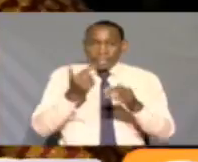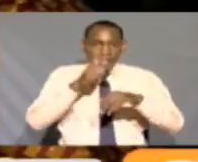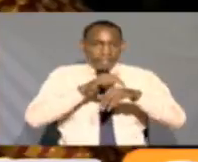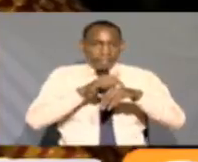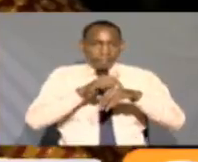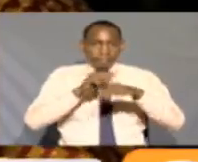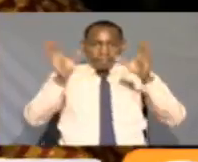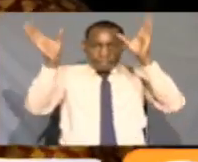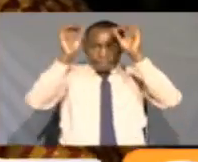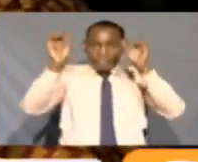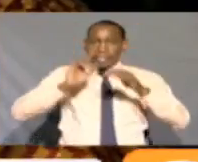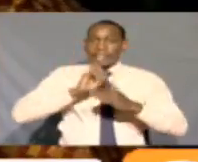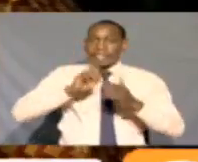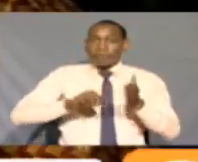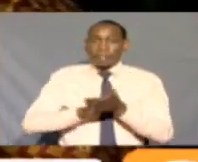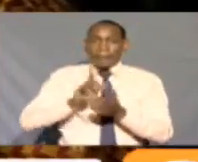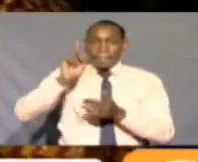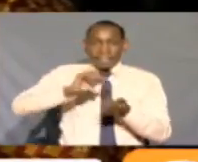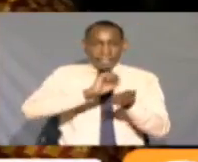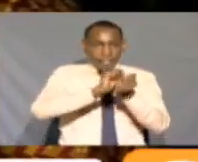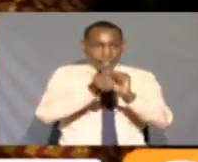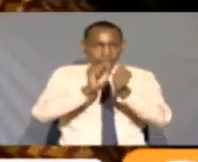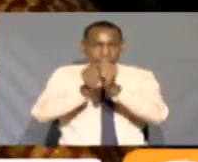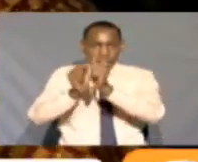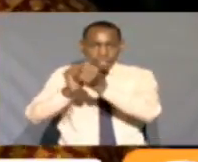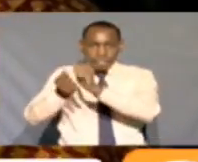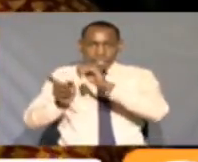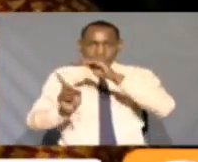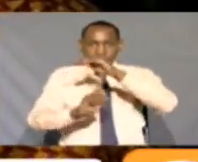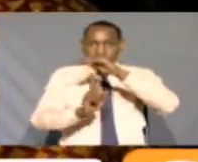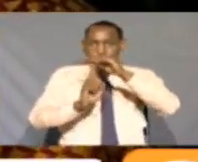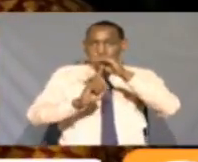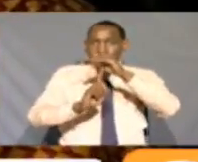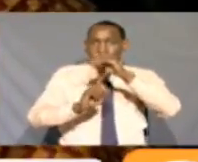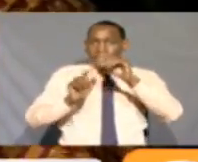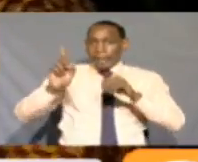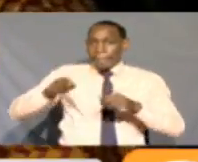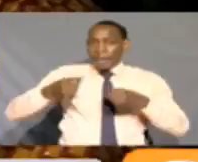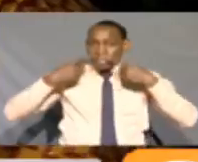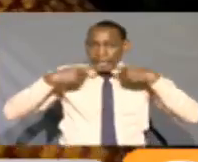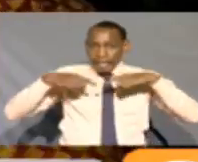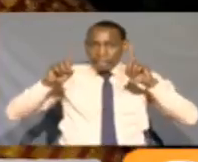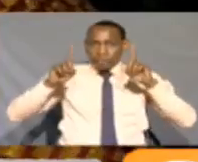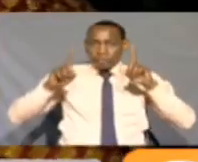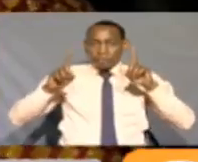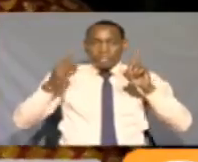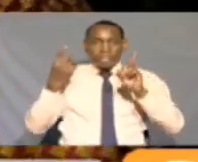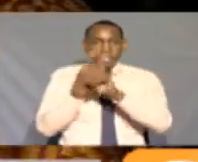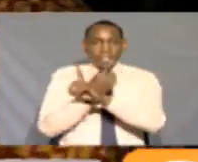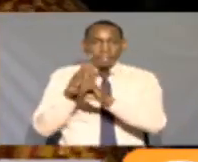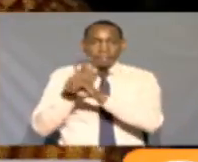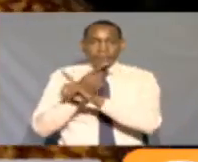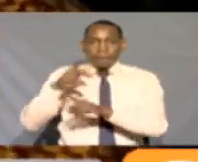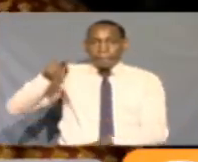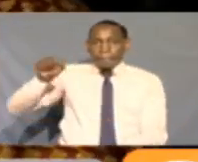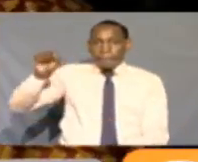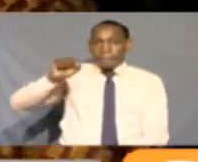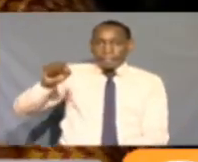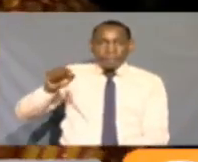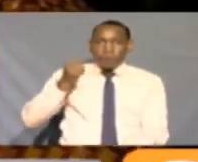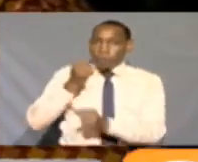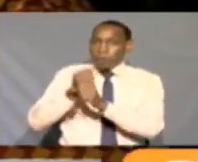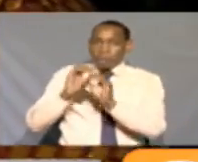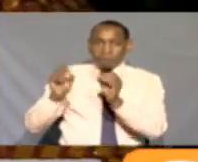moment where the president says, I have to reshuffle my cabinet, I have to declare several principal secretaries